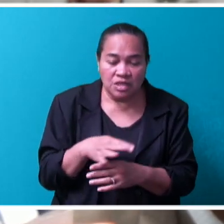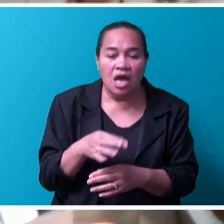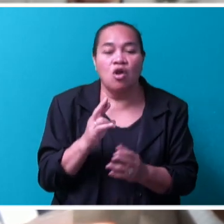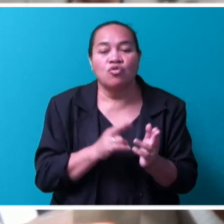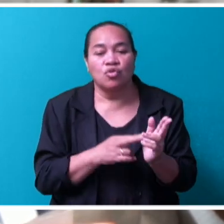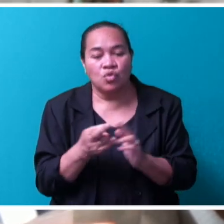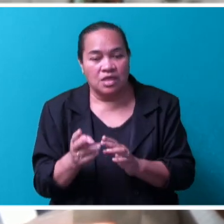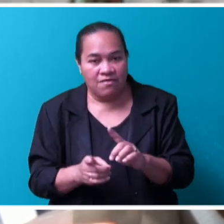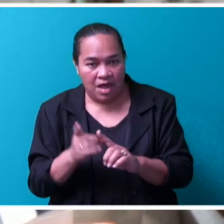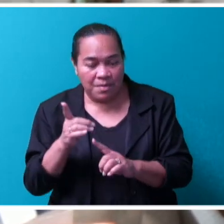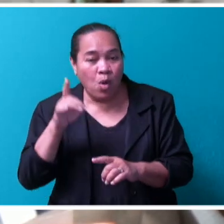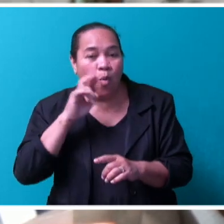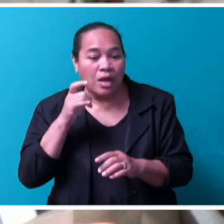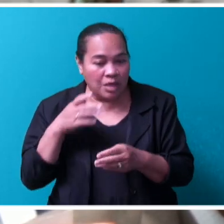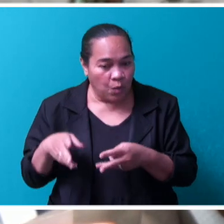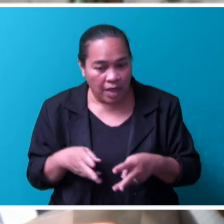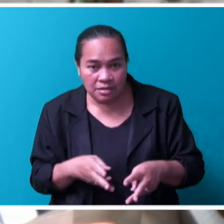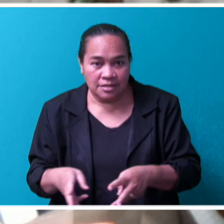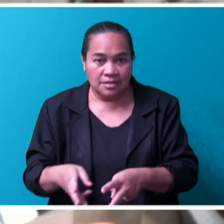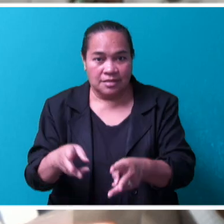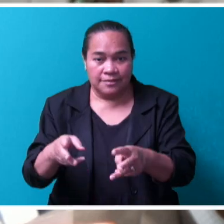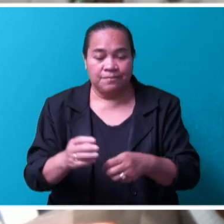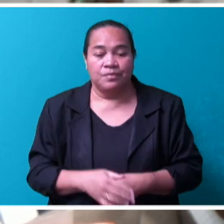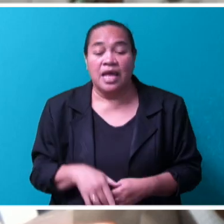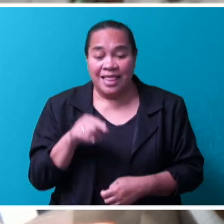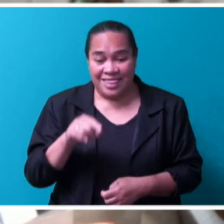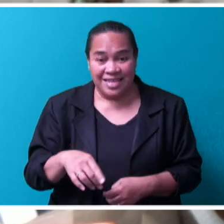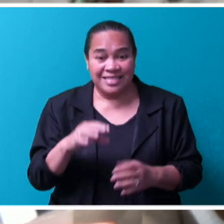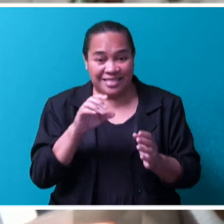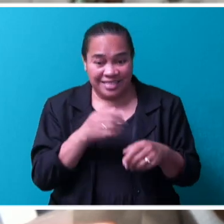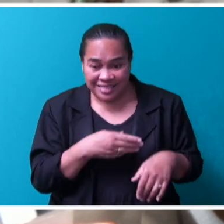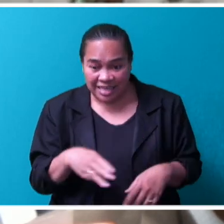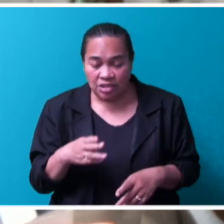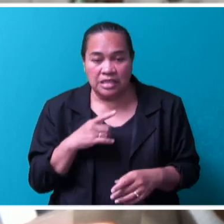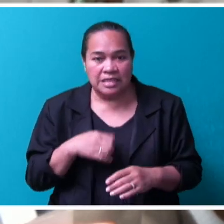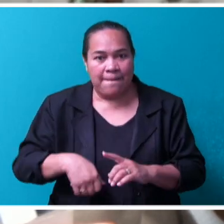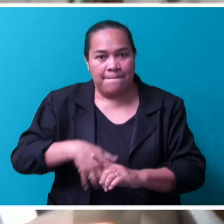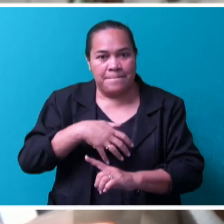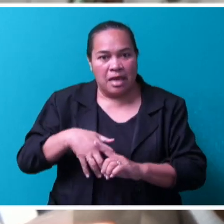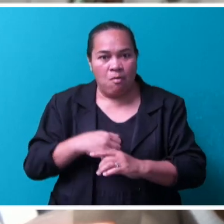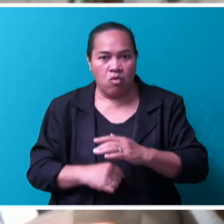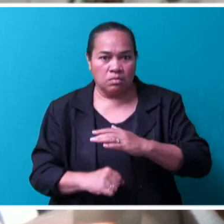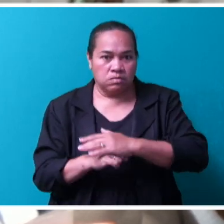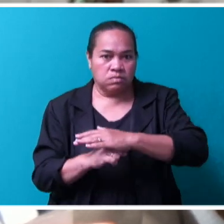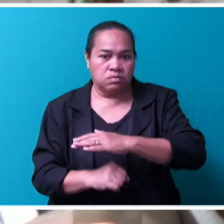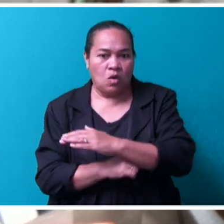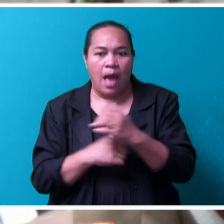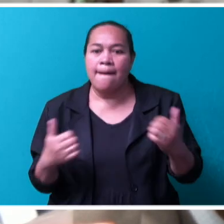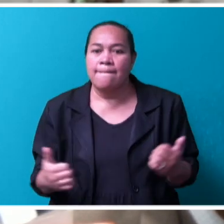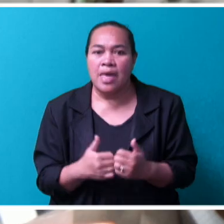and waterways. These sectors remain the backbone of many iTaukei